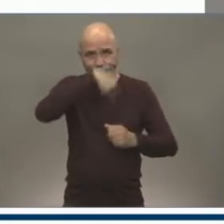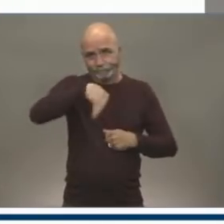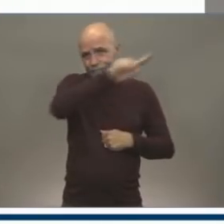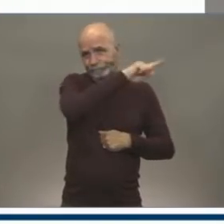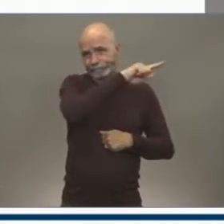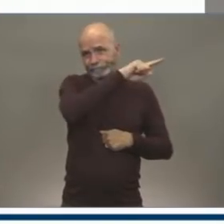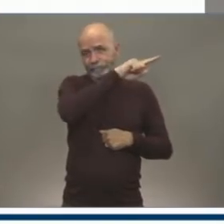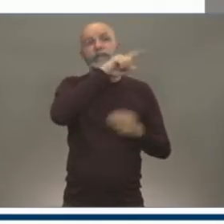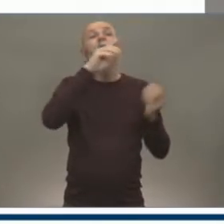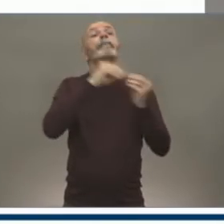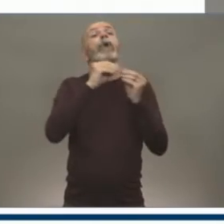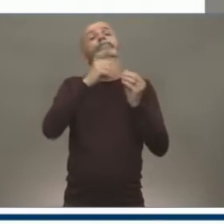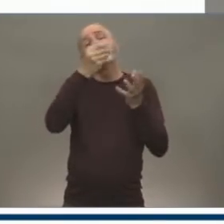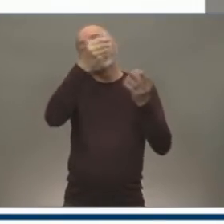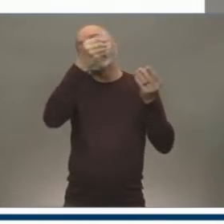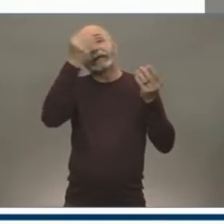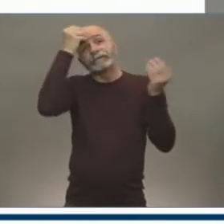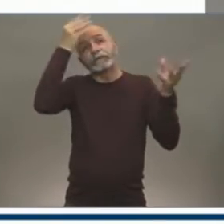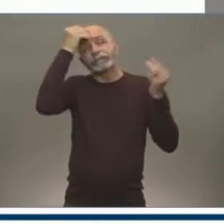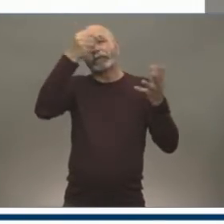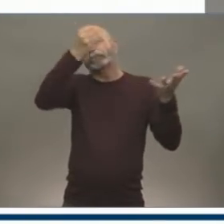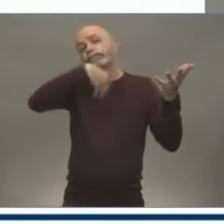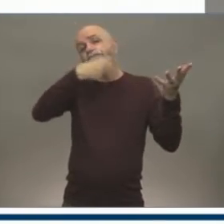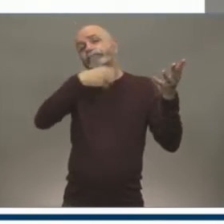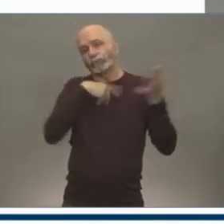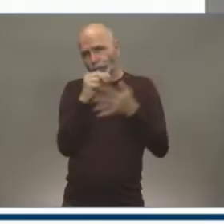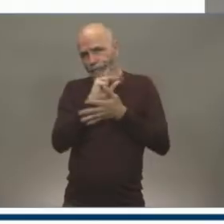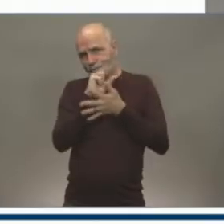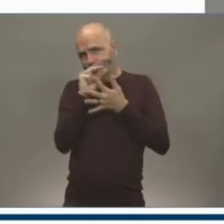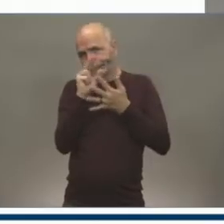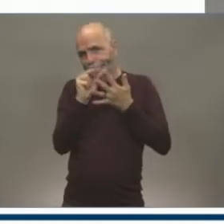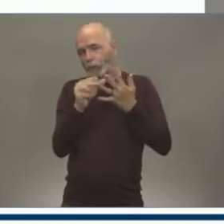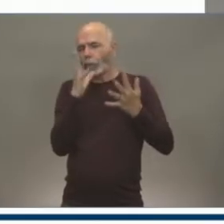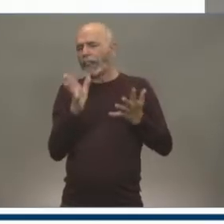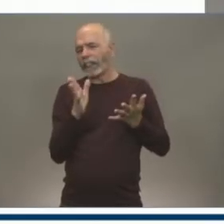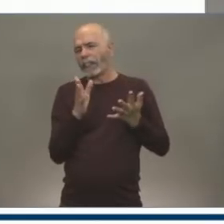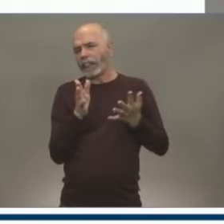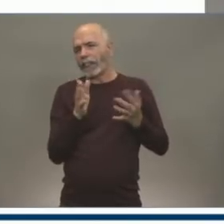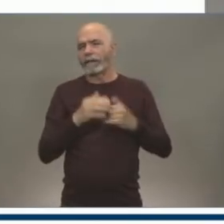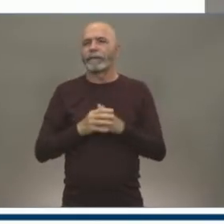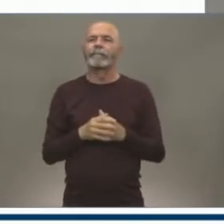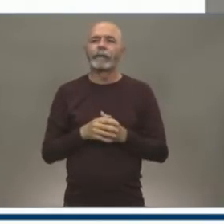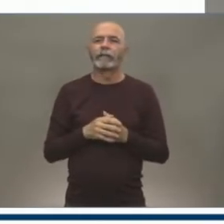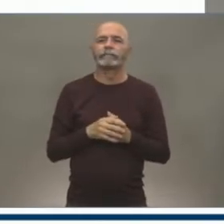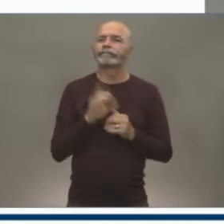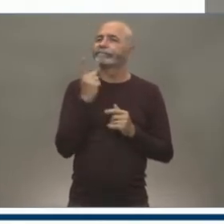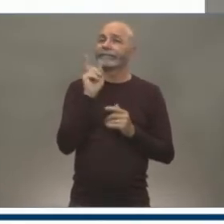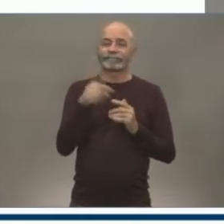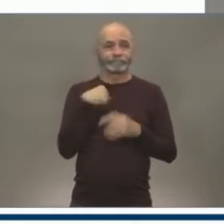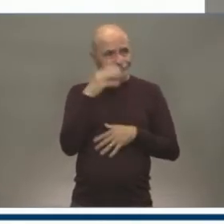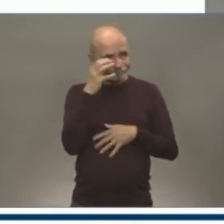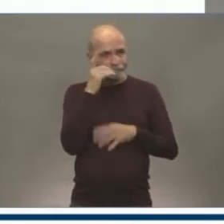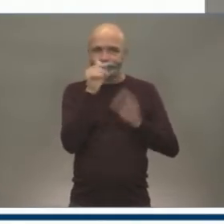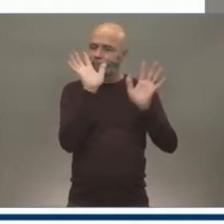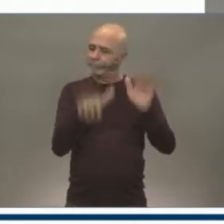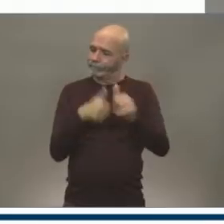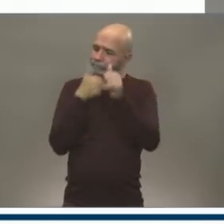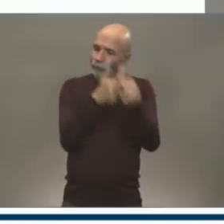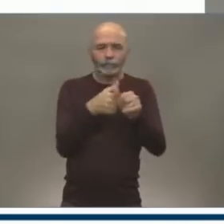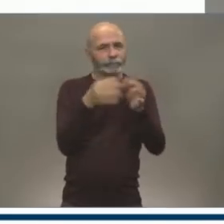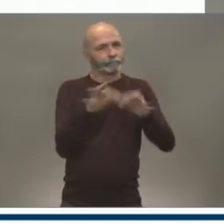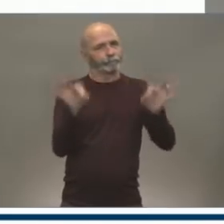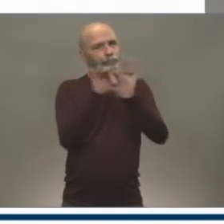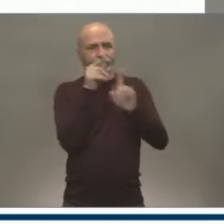detailed guidance, even within their initial groups. It's important that we follow those along with all other provinces and territories